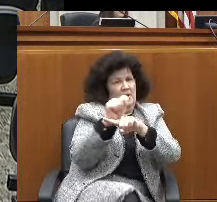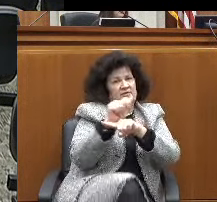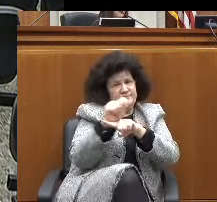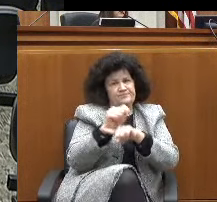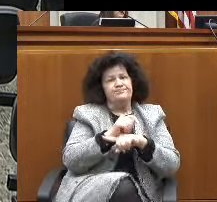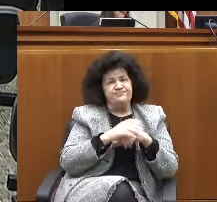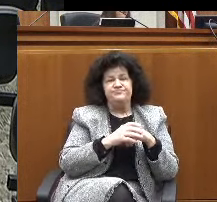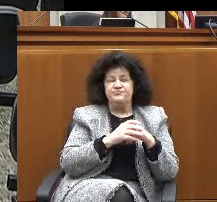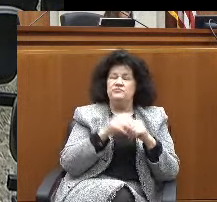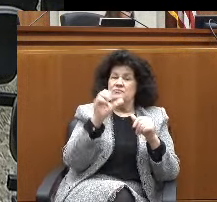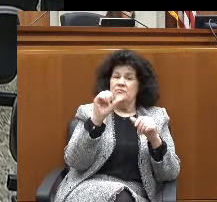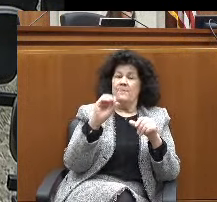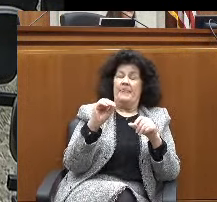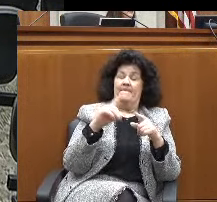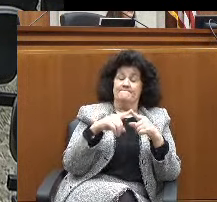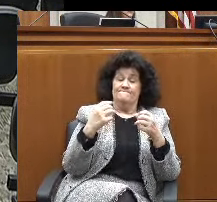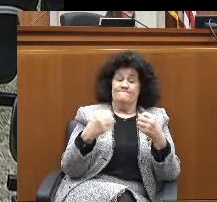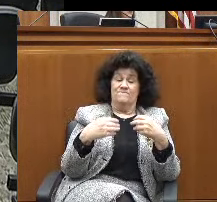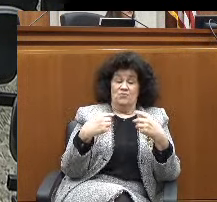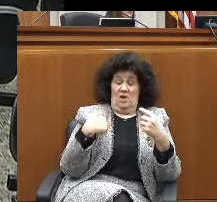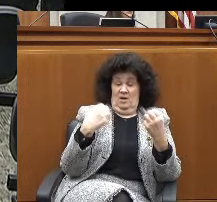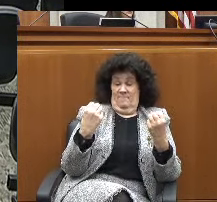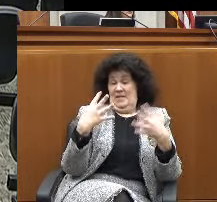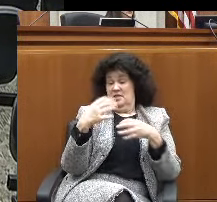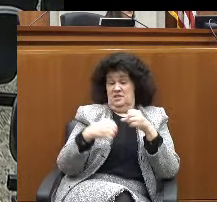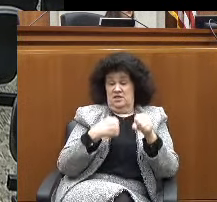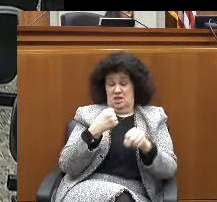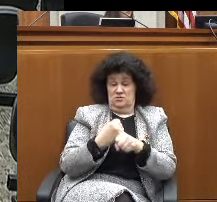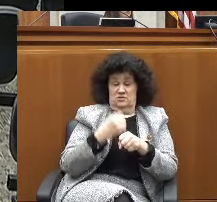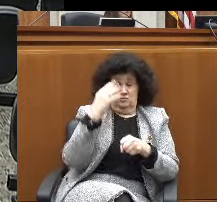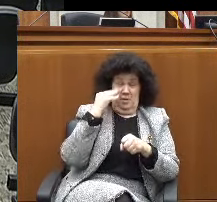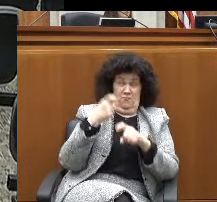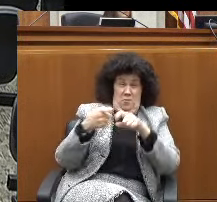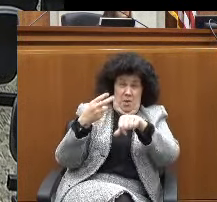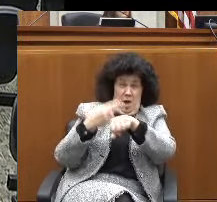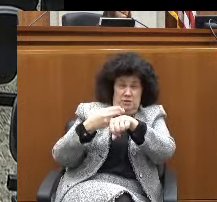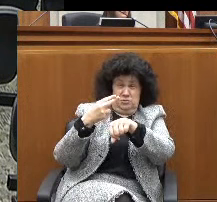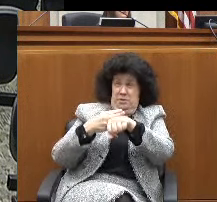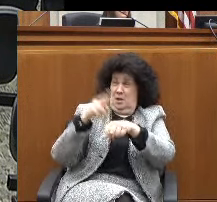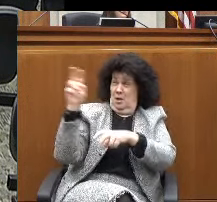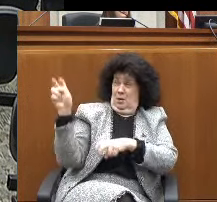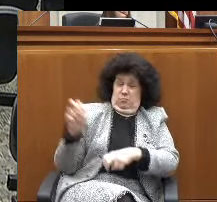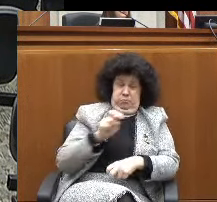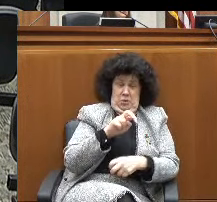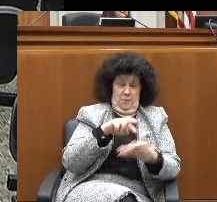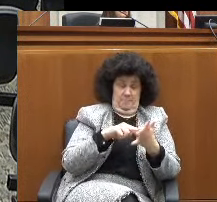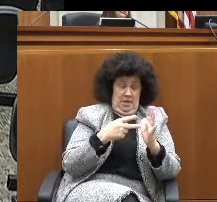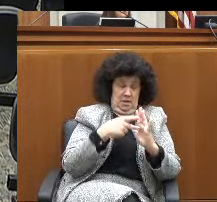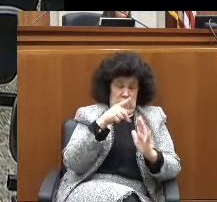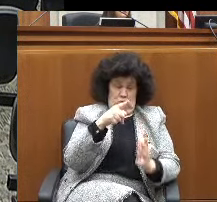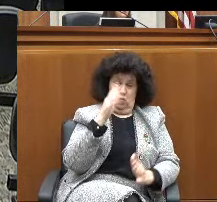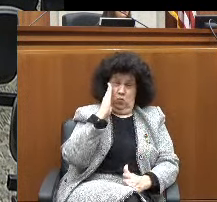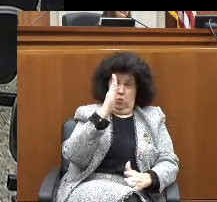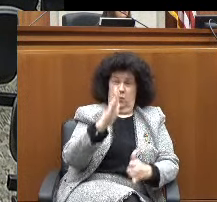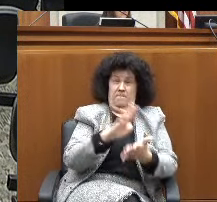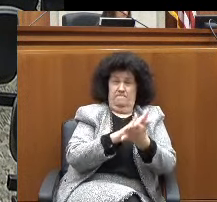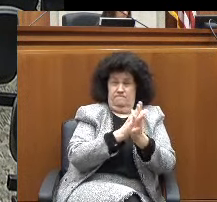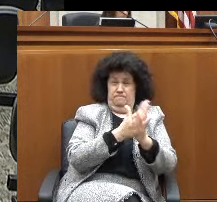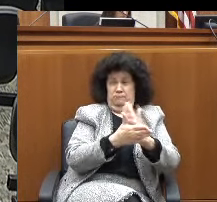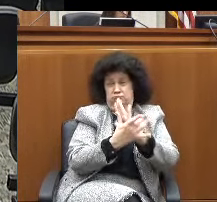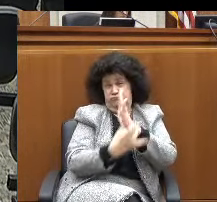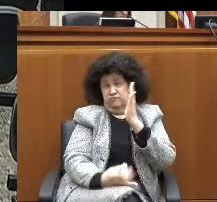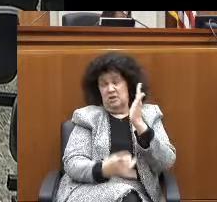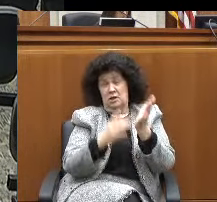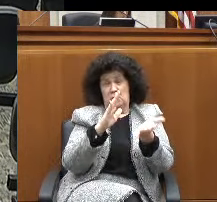experience. So having years of experience coming from the hospital setting doesn't necessarily mean that you're qualified as a school nurse, is my